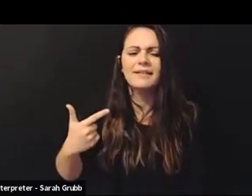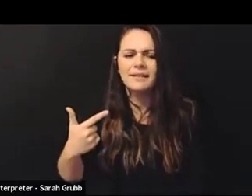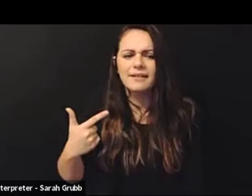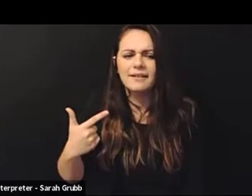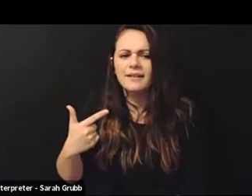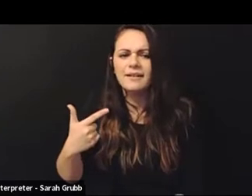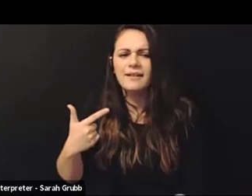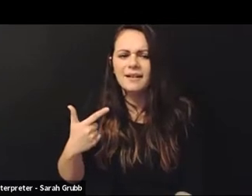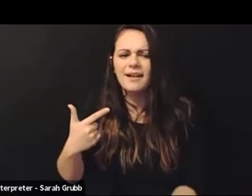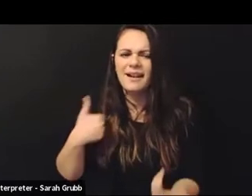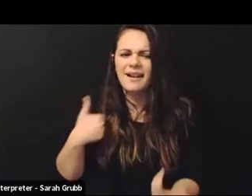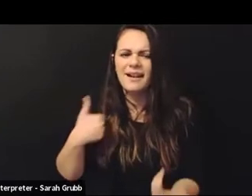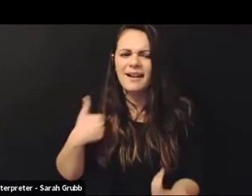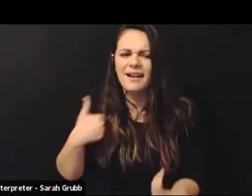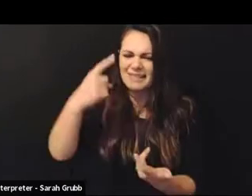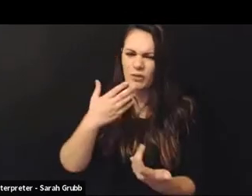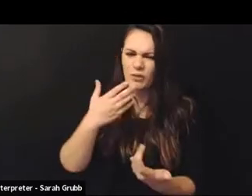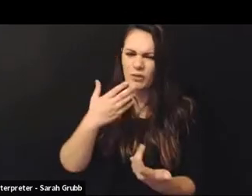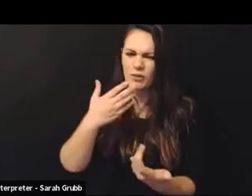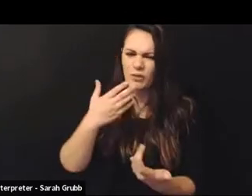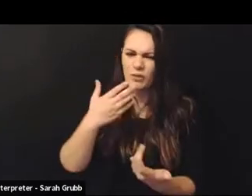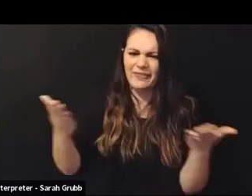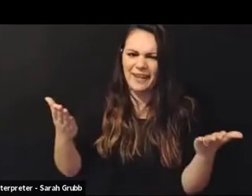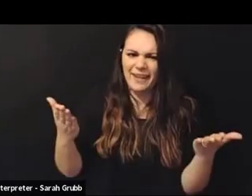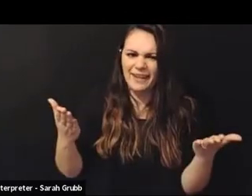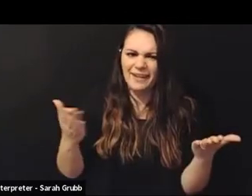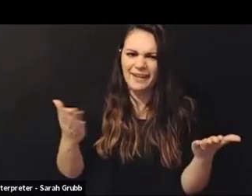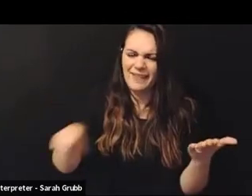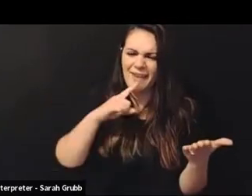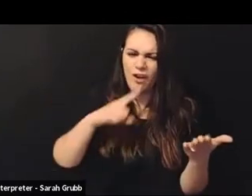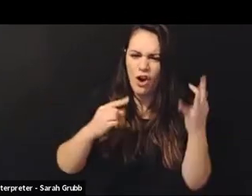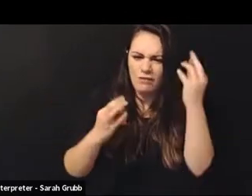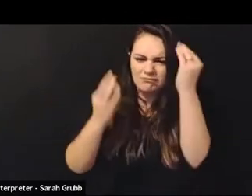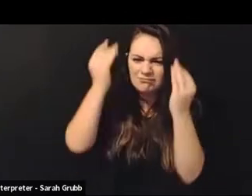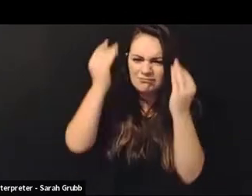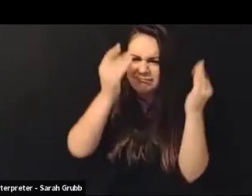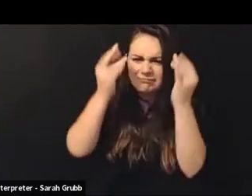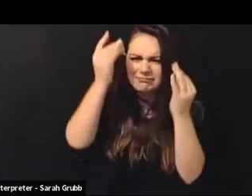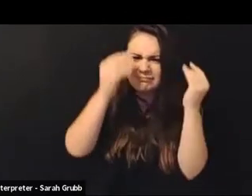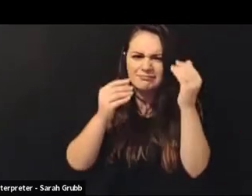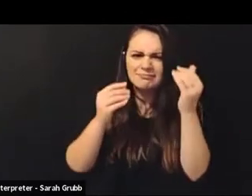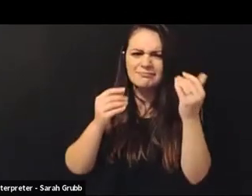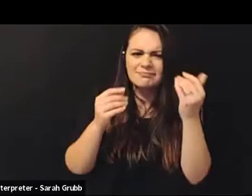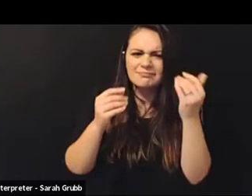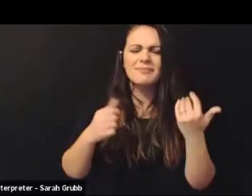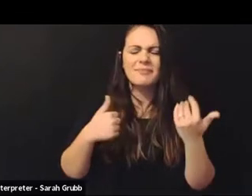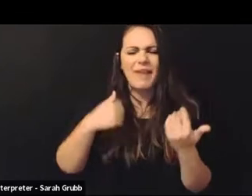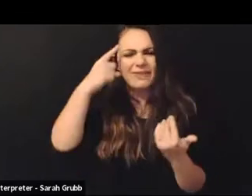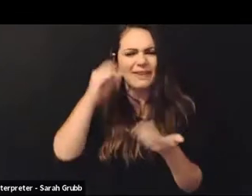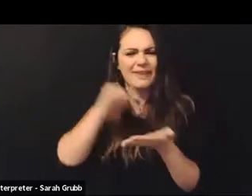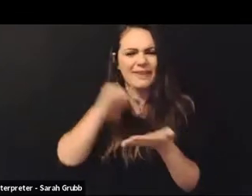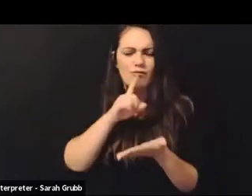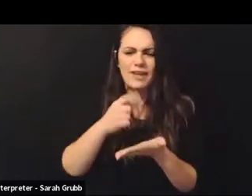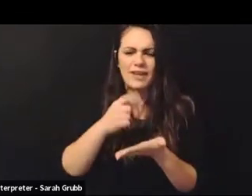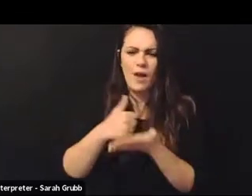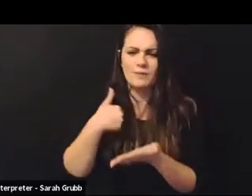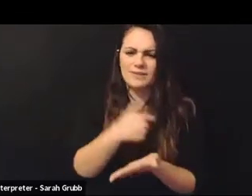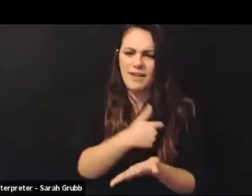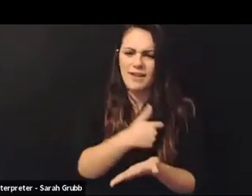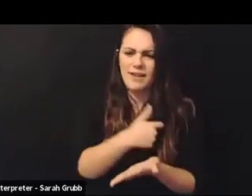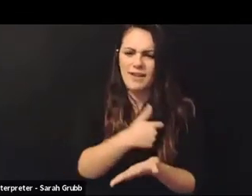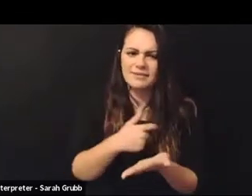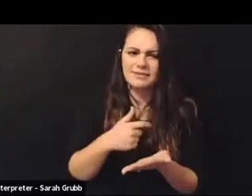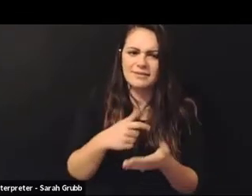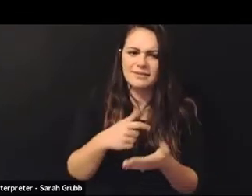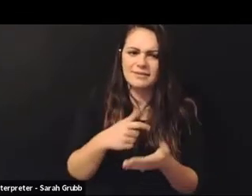but I think it's a really good thing. I think it's a good thing that they're puzzling. I think it really helps us as practitioners. I know it can't be the